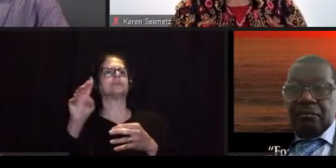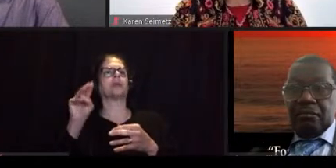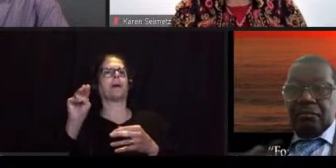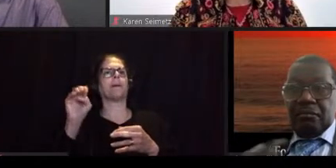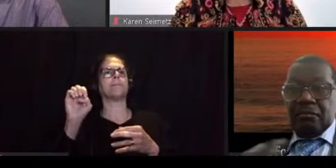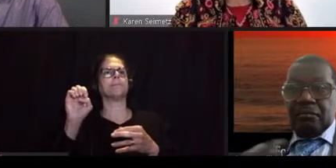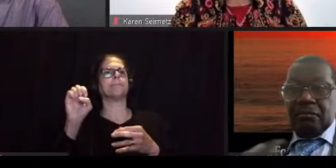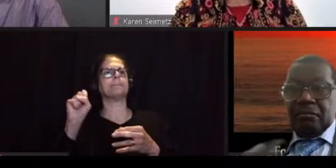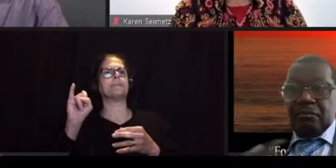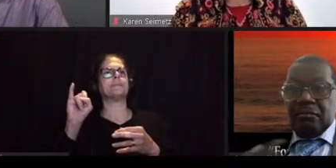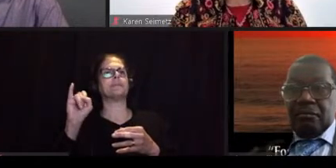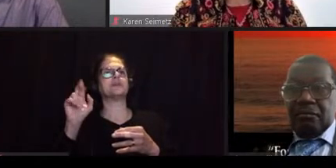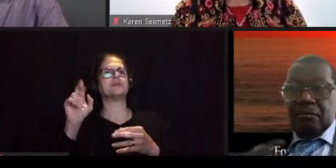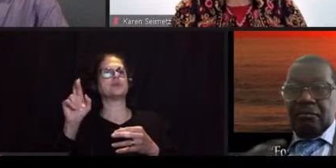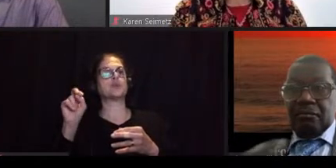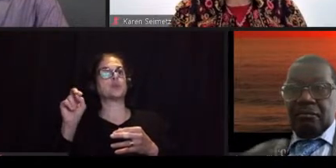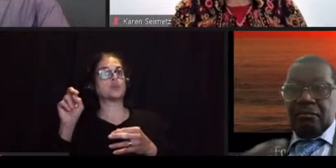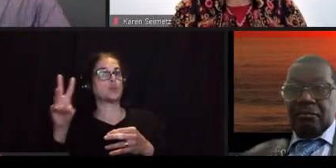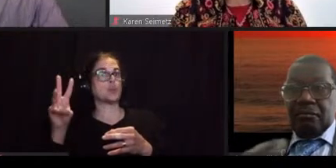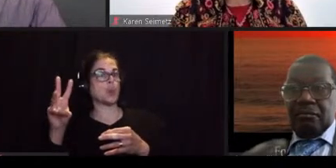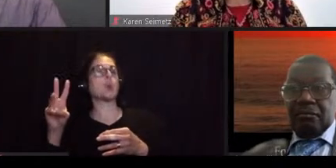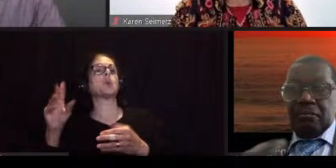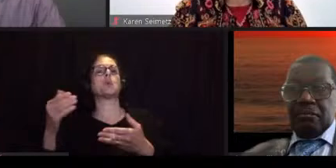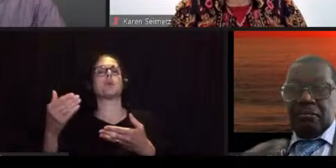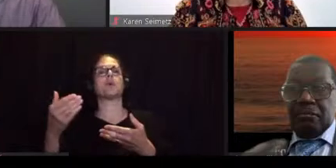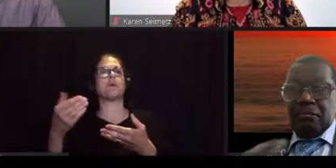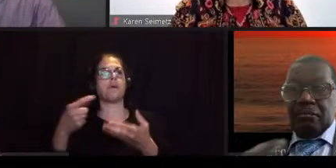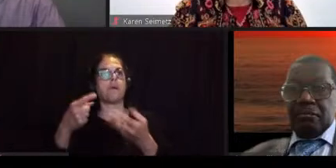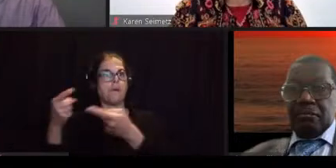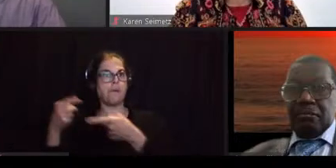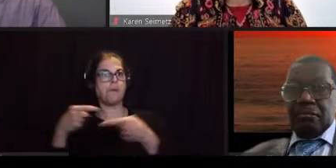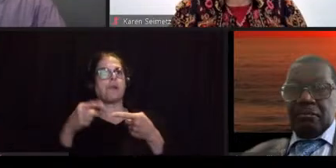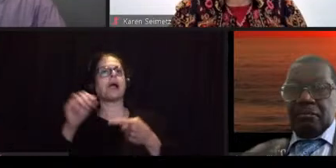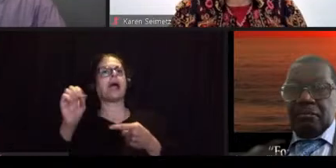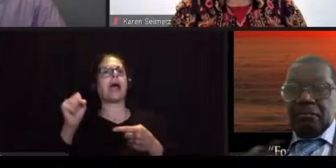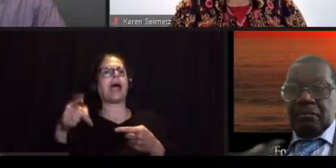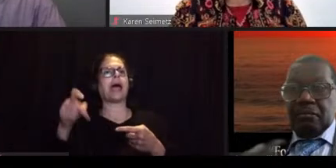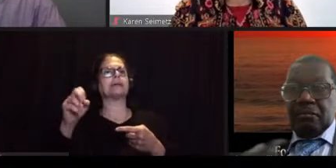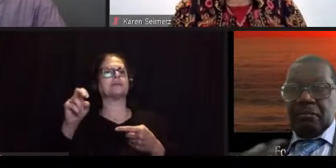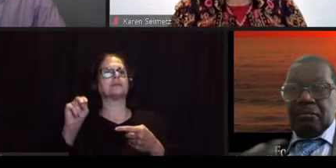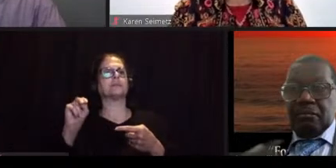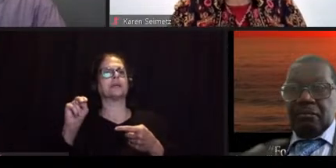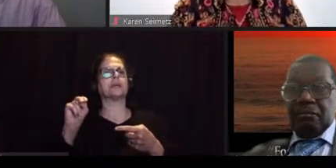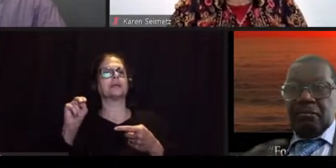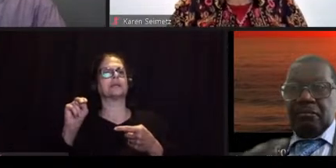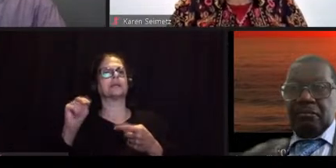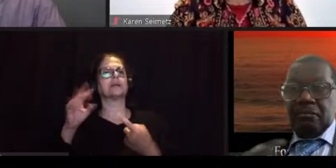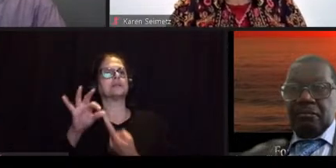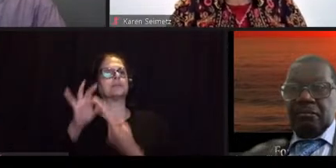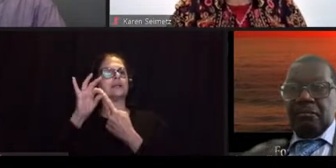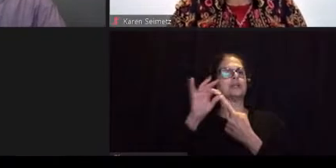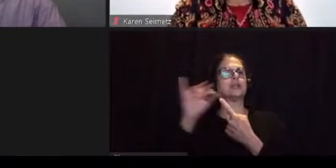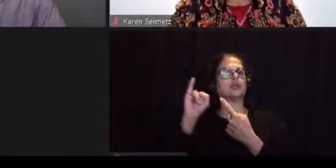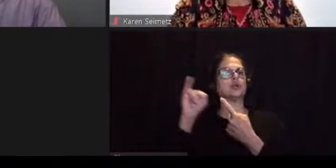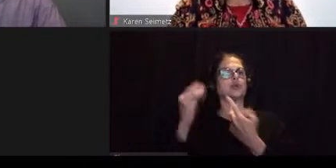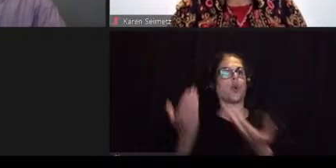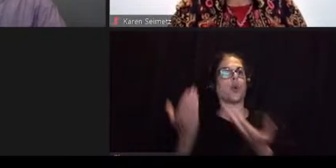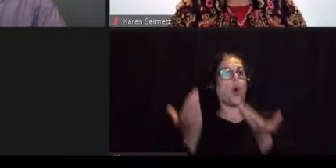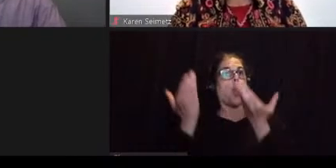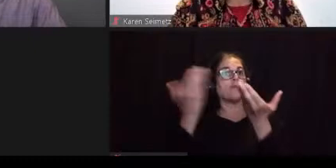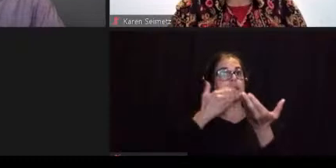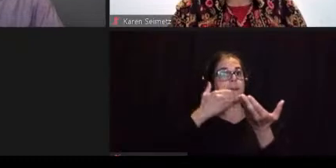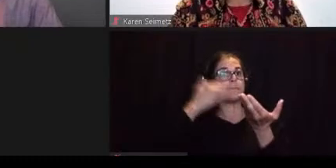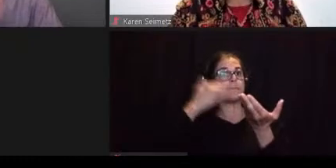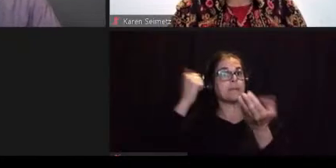to the insurance market, and the incumbent insurer, Aspen Specialty Insurance, offered the best price for this renewal. The premium